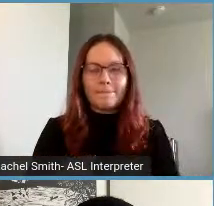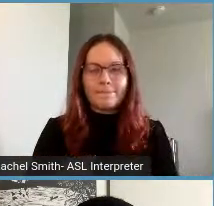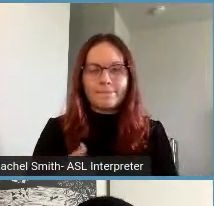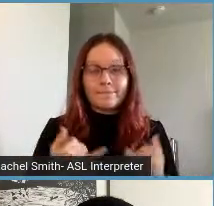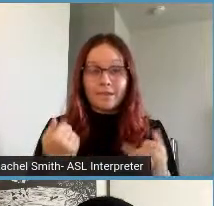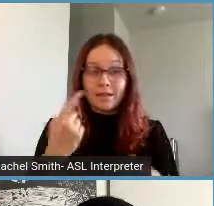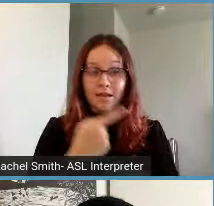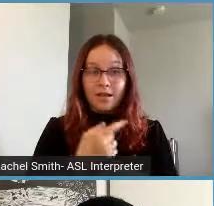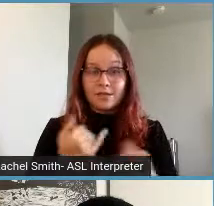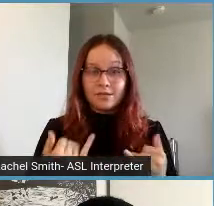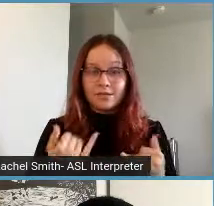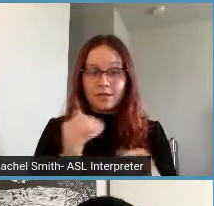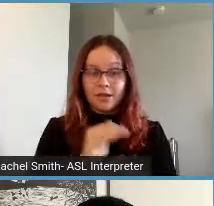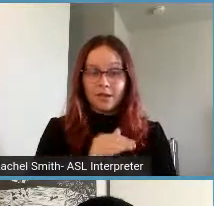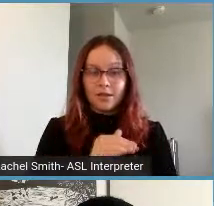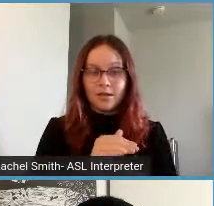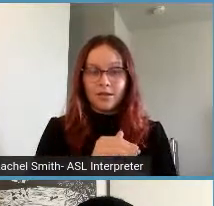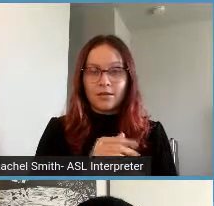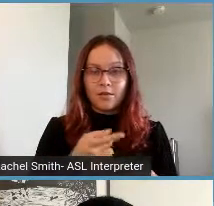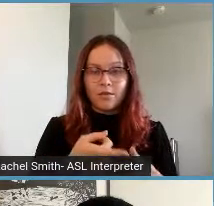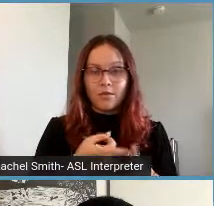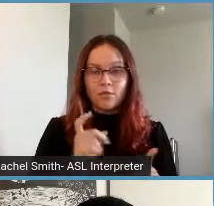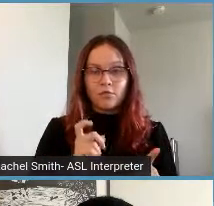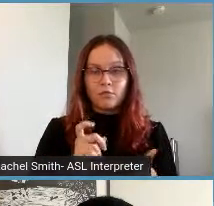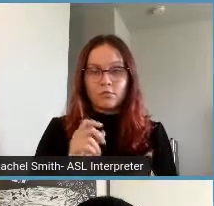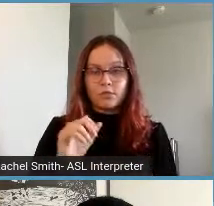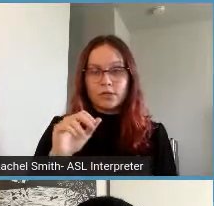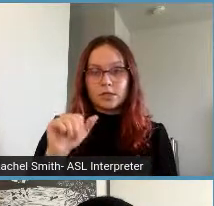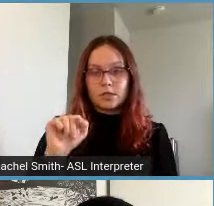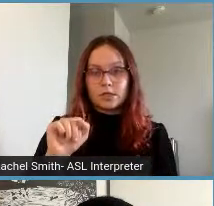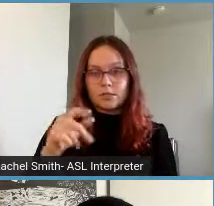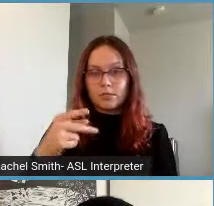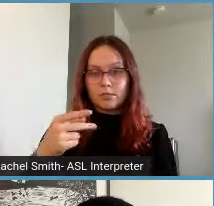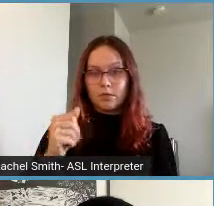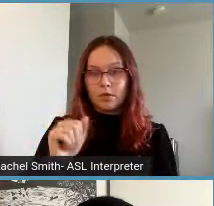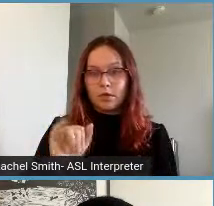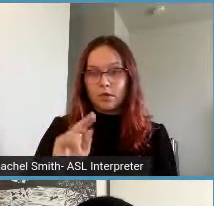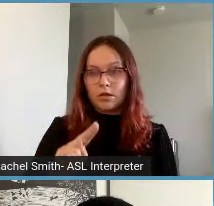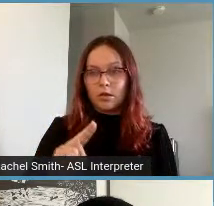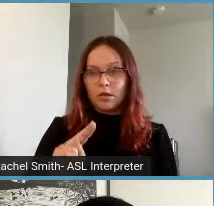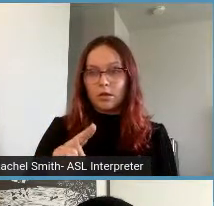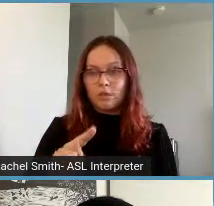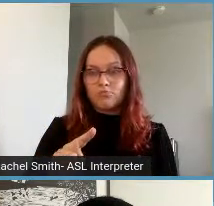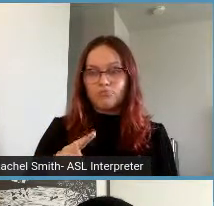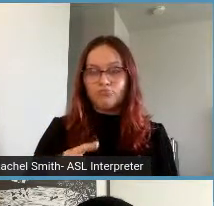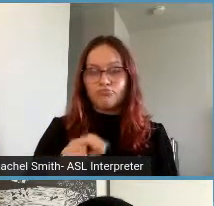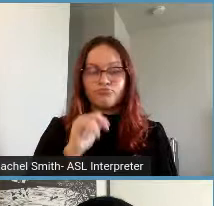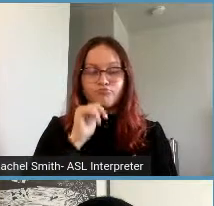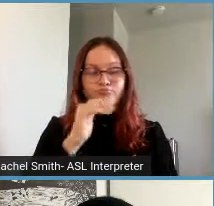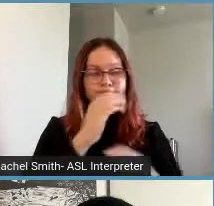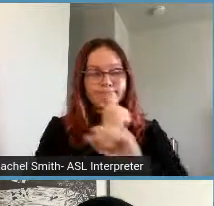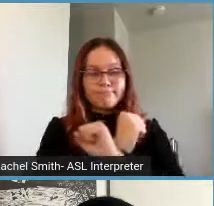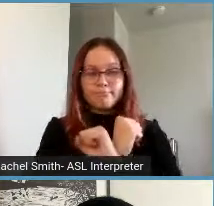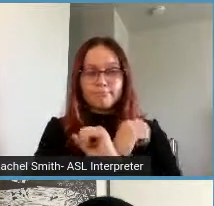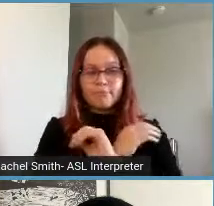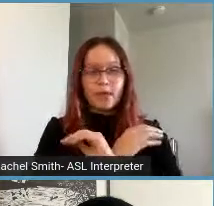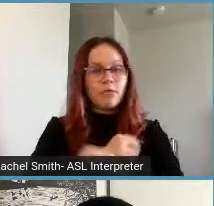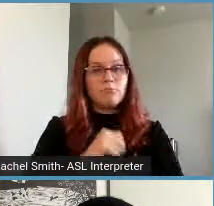Tonight, Gomez Peña, servidor, is unplugged, uncensored, thinking out